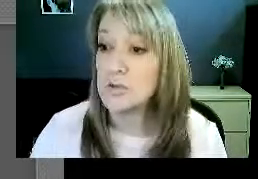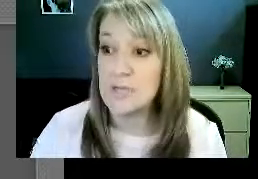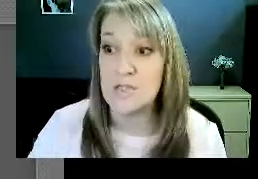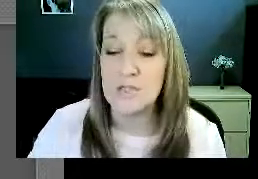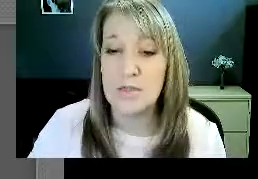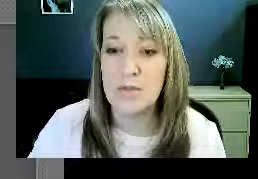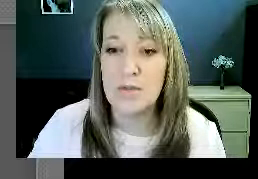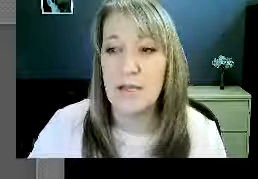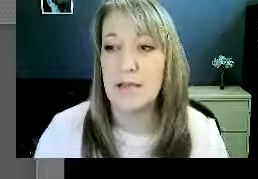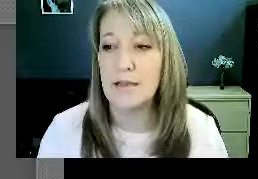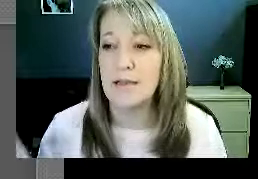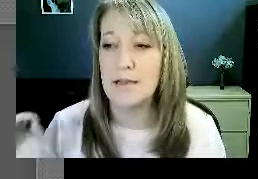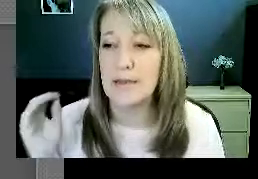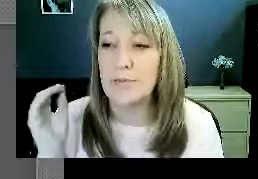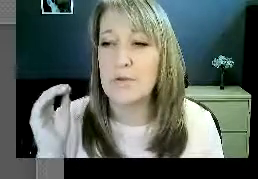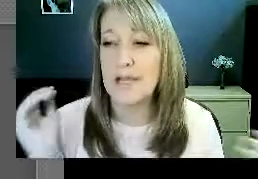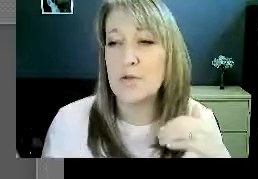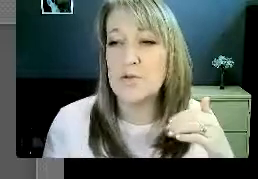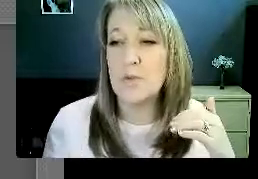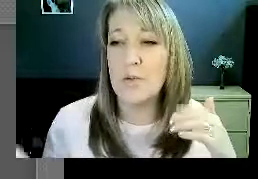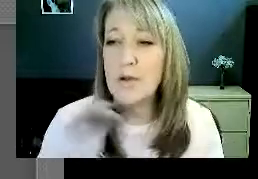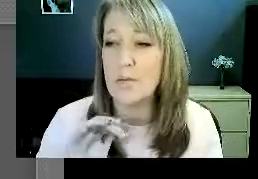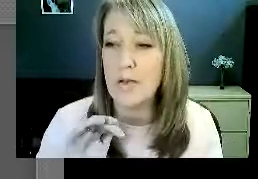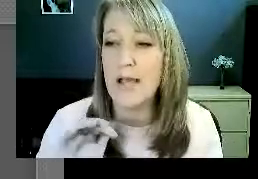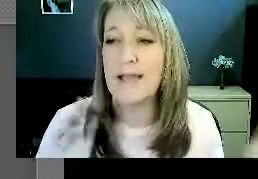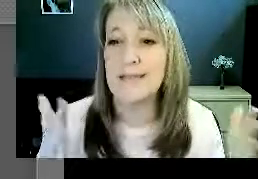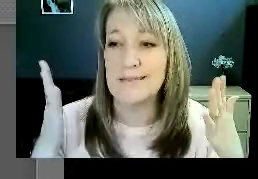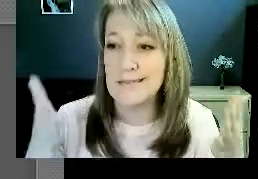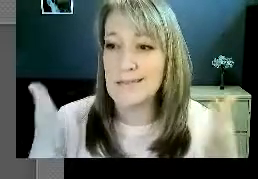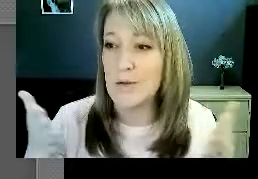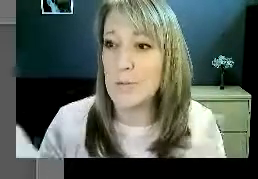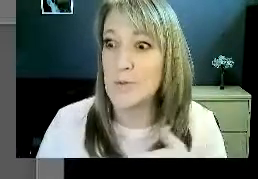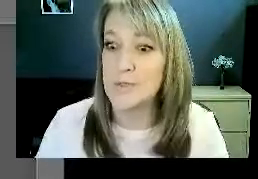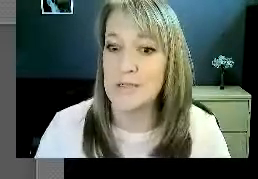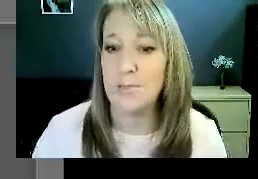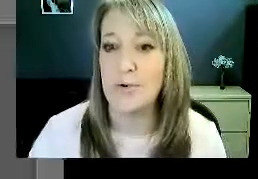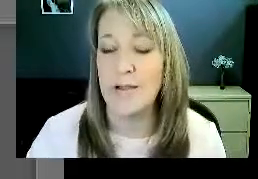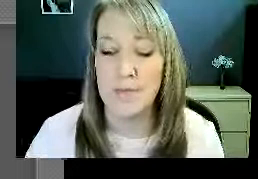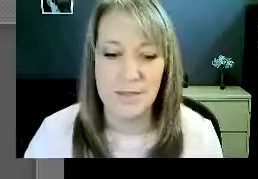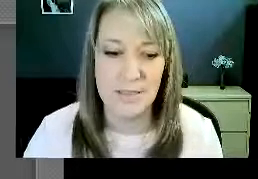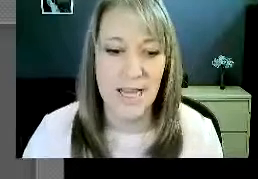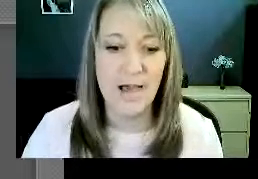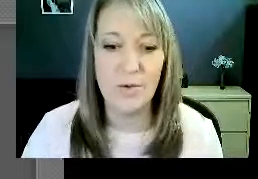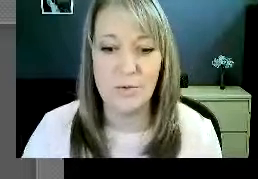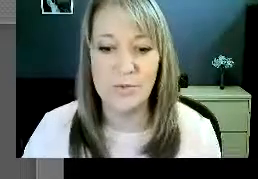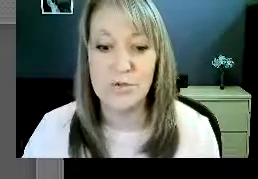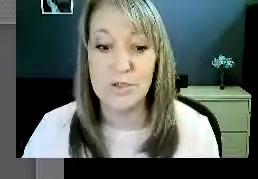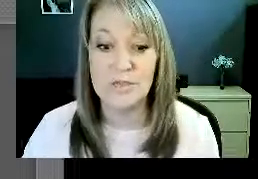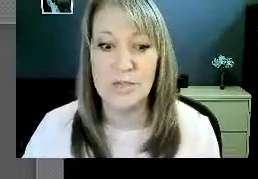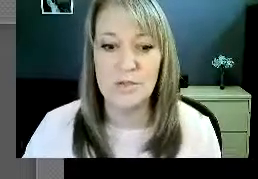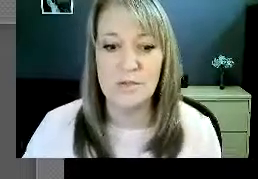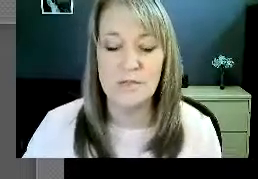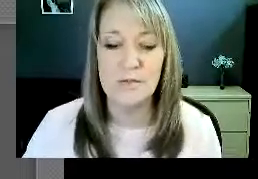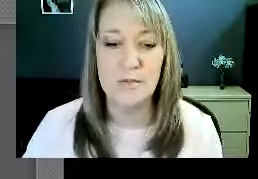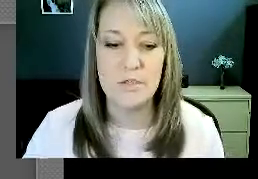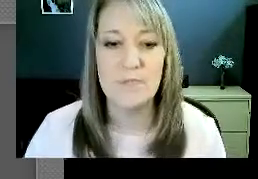language usage. Like you can't use one word one way. There are rules, there are parameters in how you produce